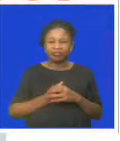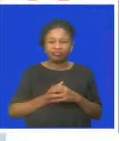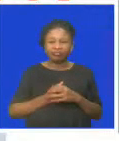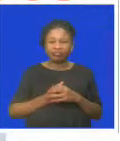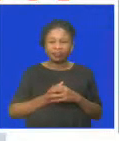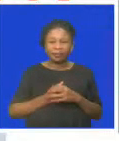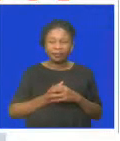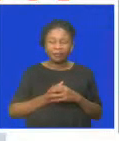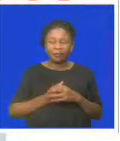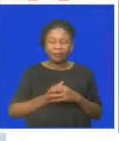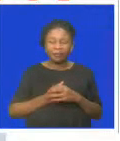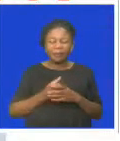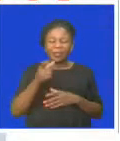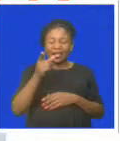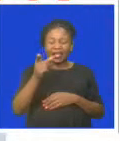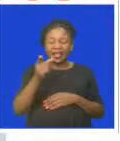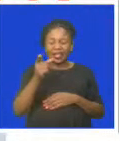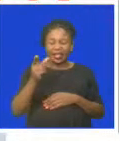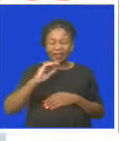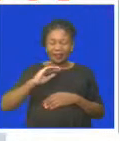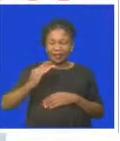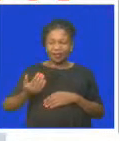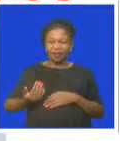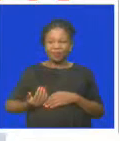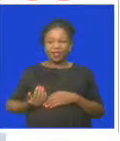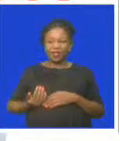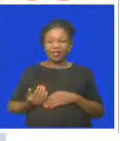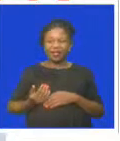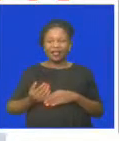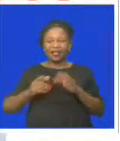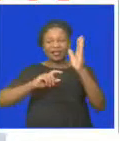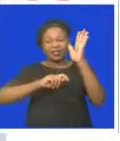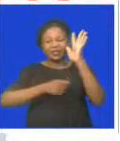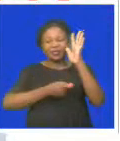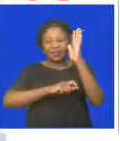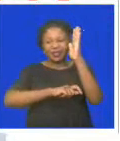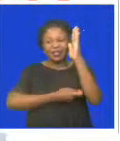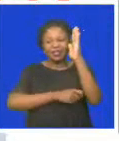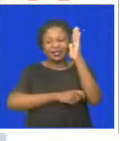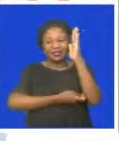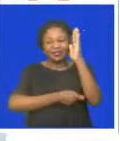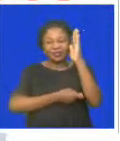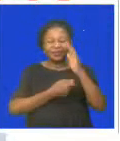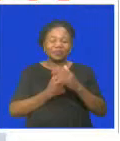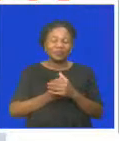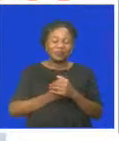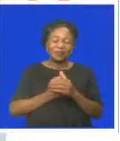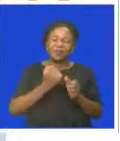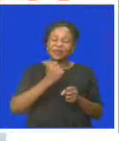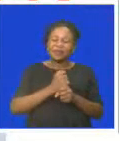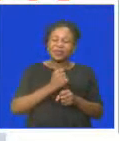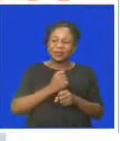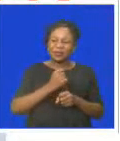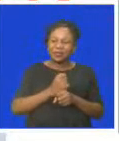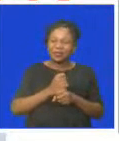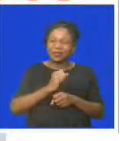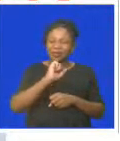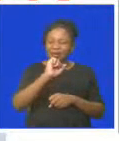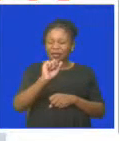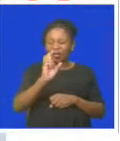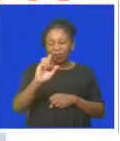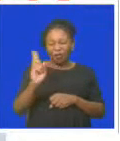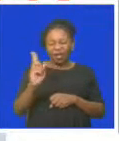That woman is carrying a... Yes, a spinach. What is the role of that woman? What is her